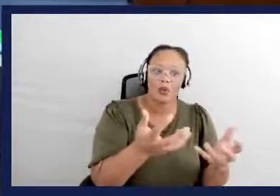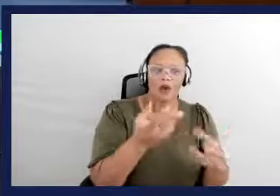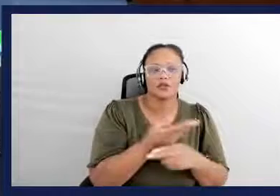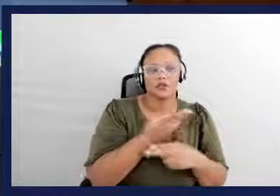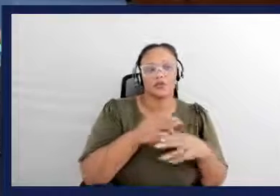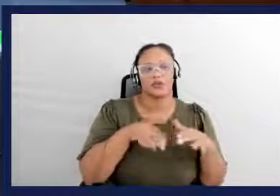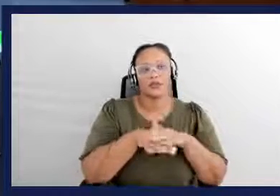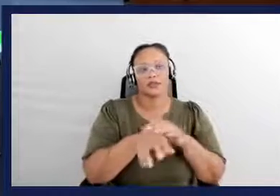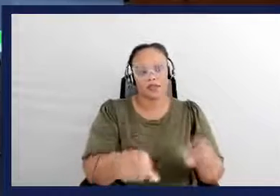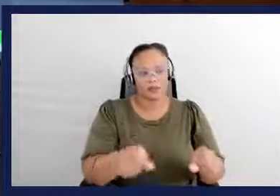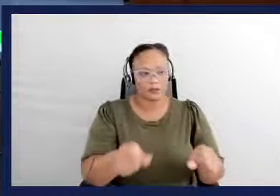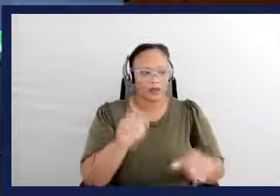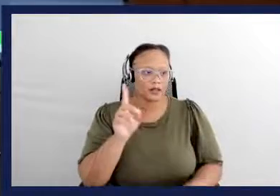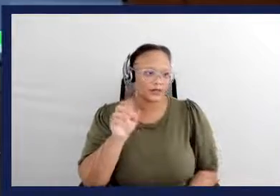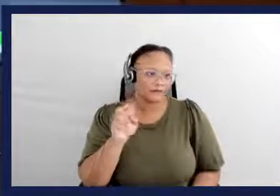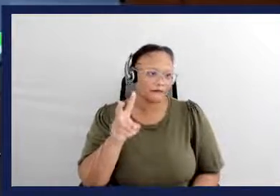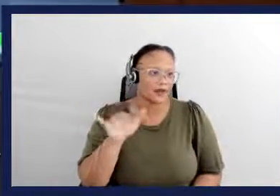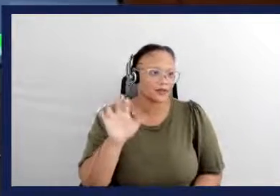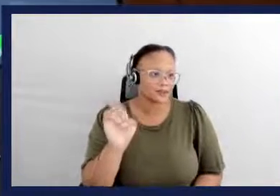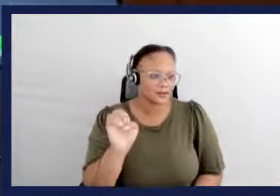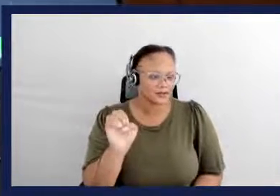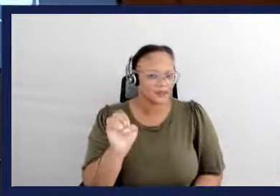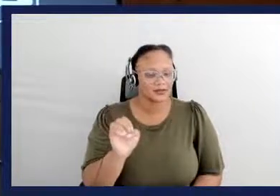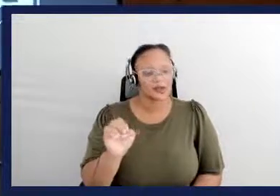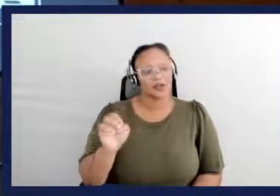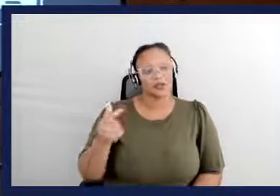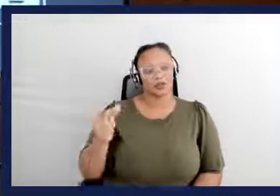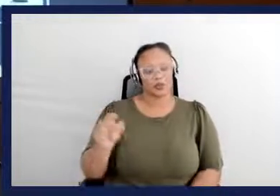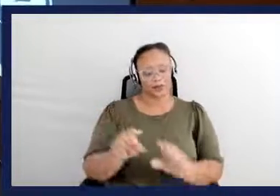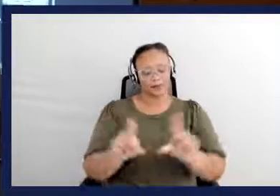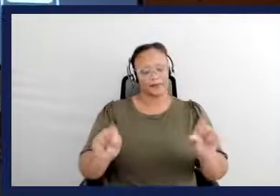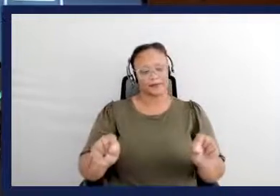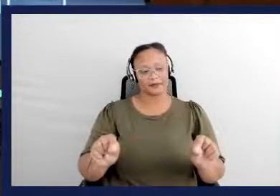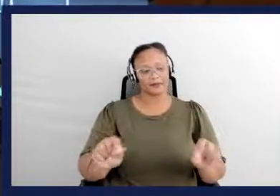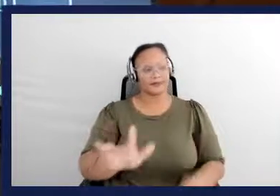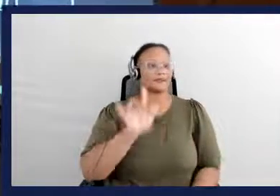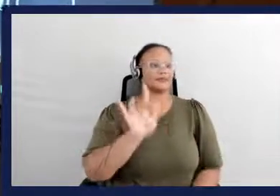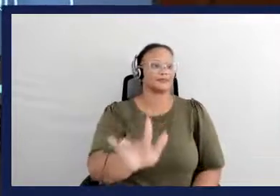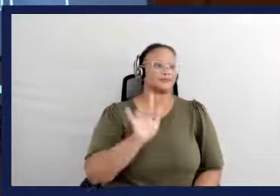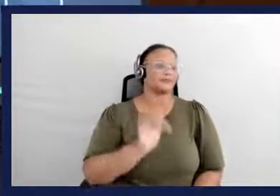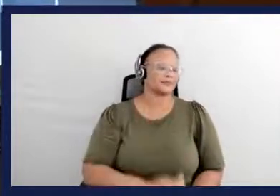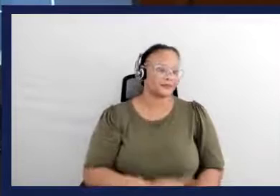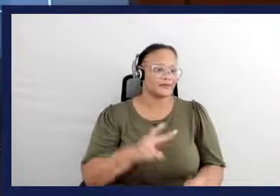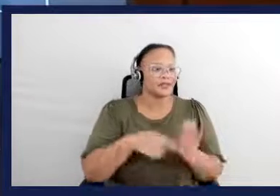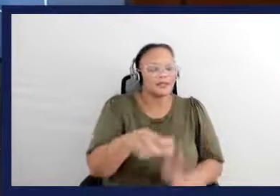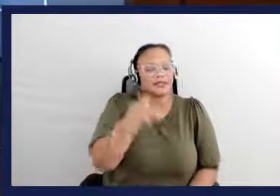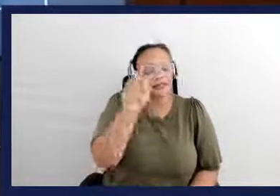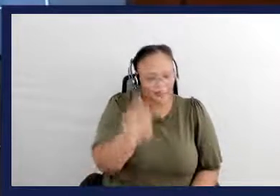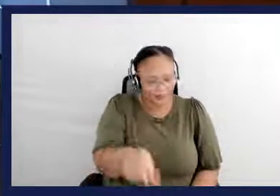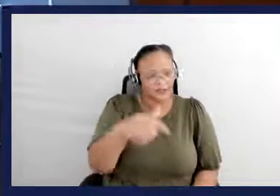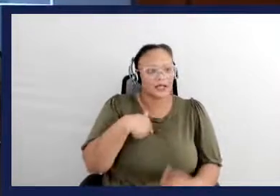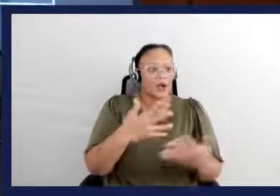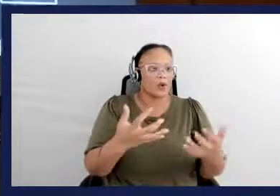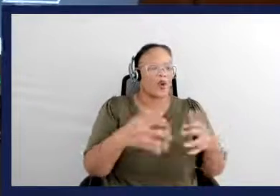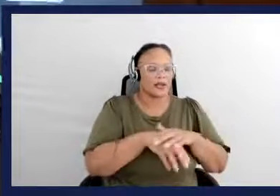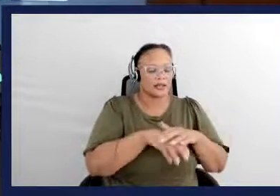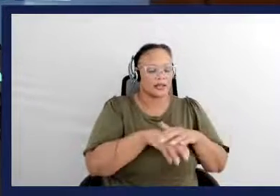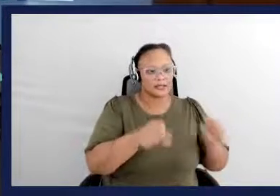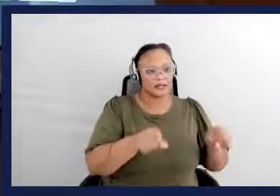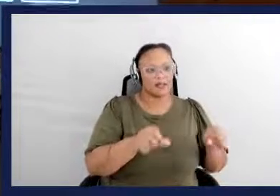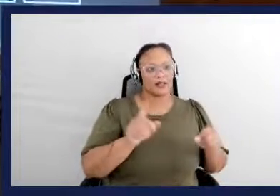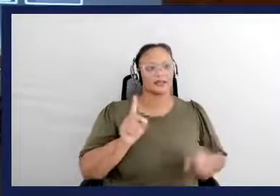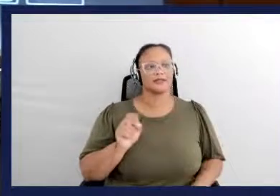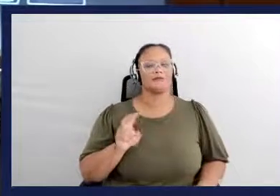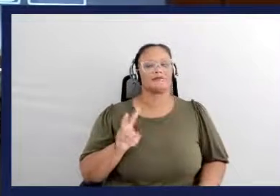device. And there's a green button here that they would select. I wish to use the accessible voting device. And then they'll continue through the